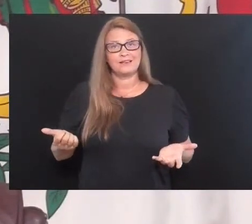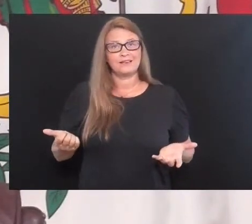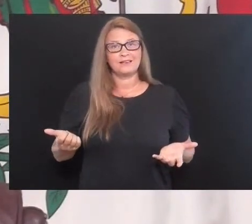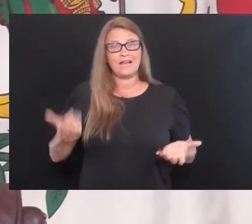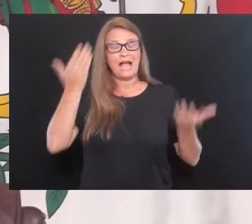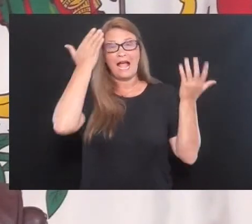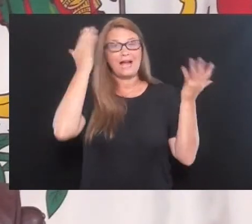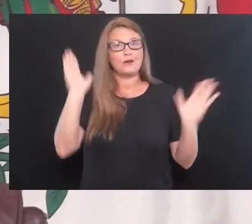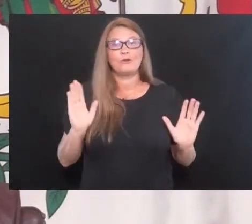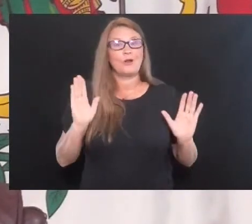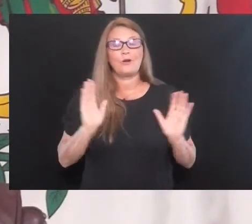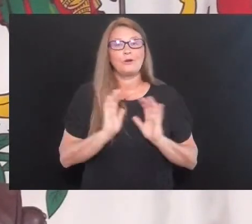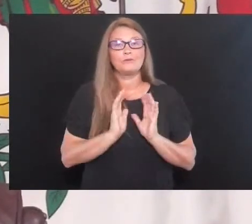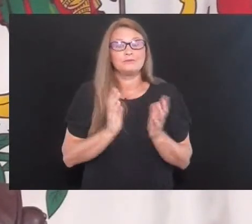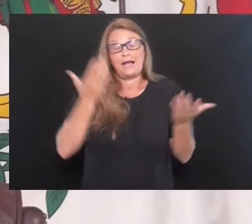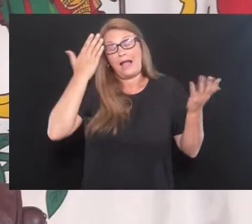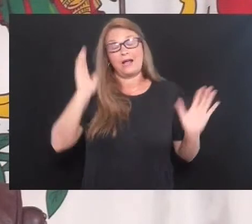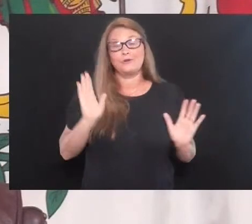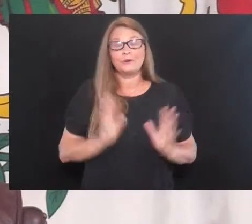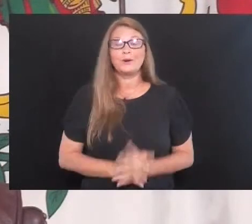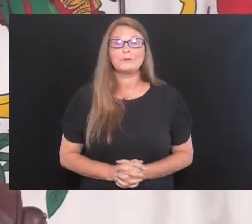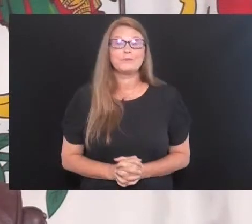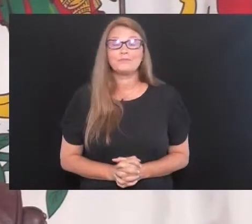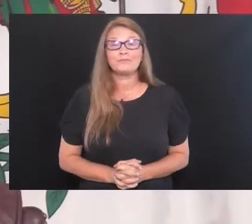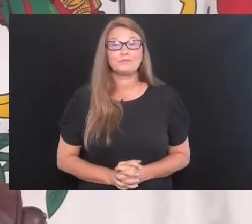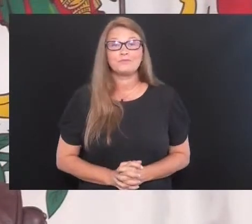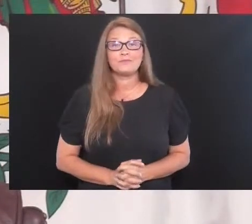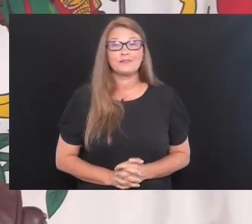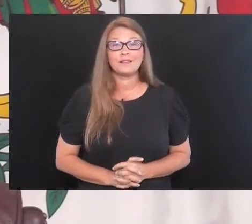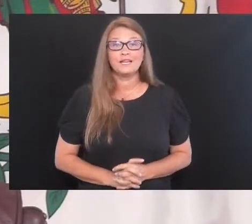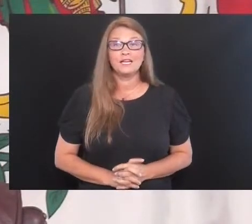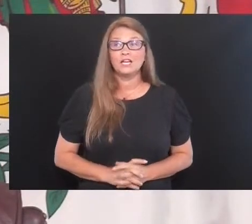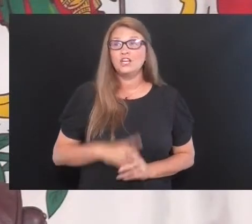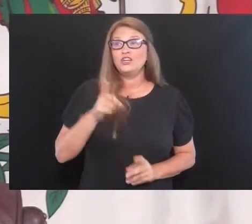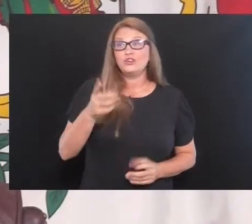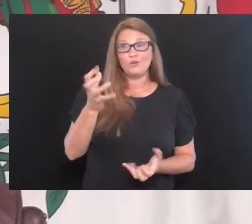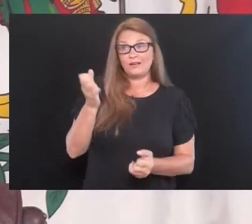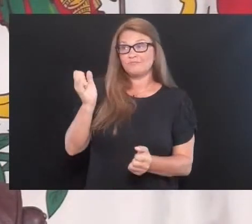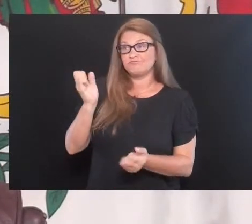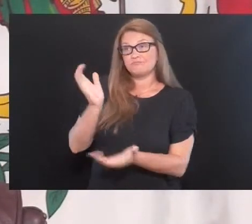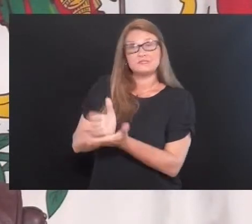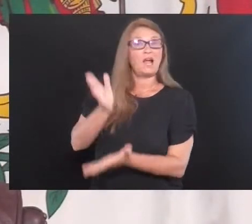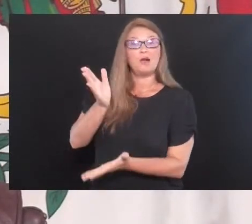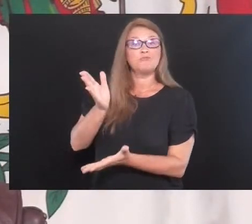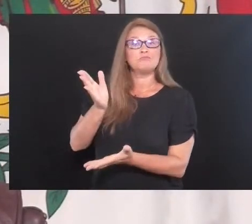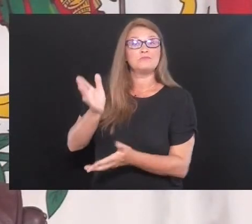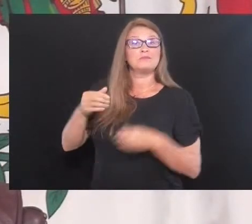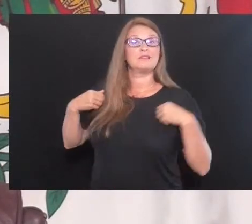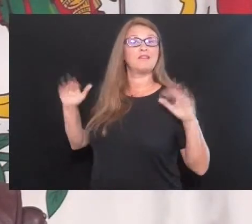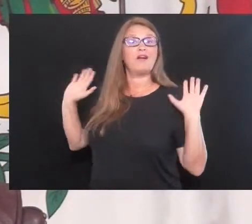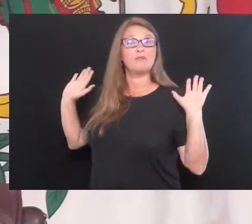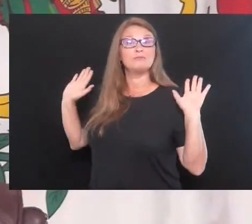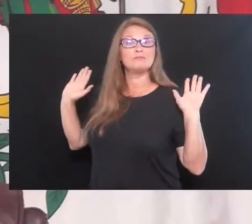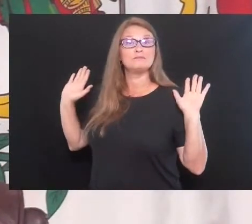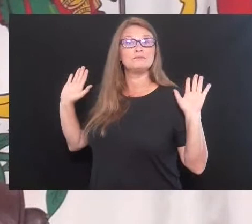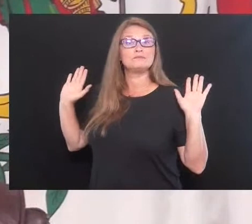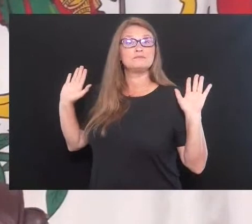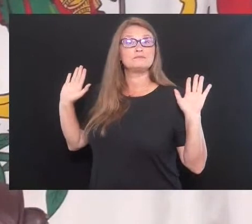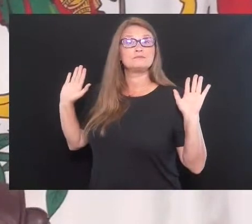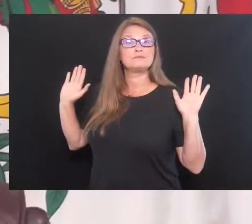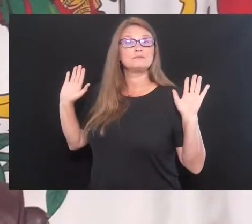don't know how you do it any other way. And so, David, it's either throw the towel in and wish everybody good